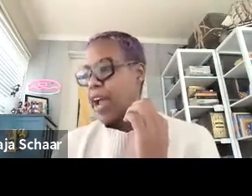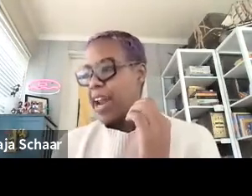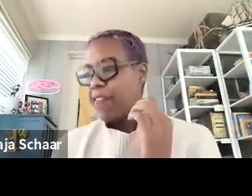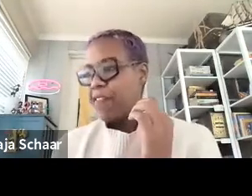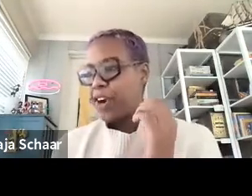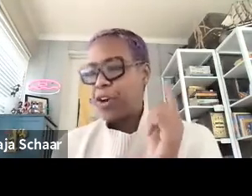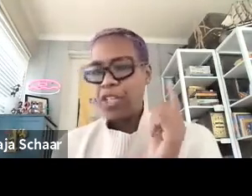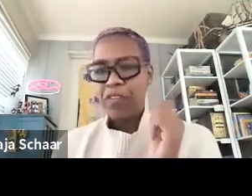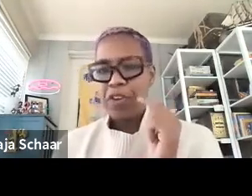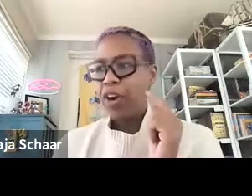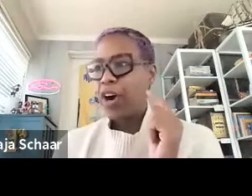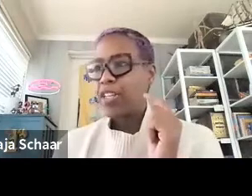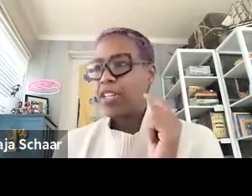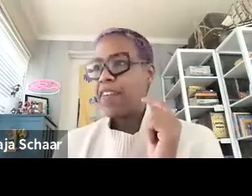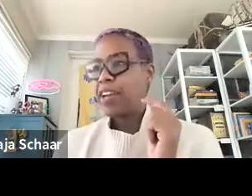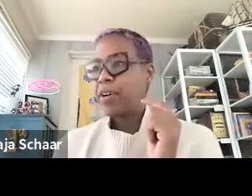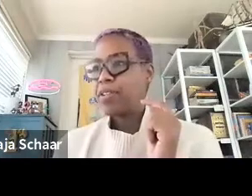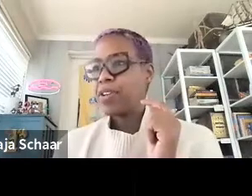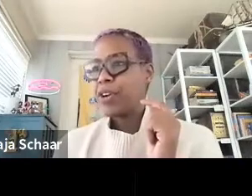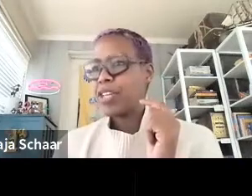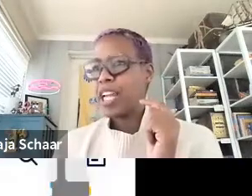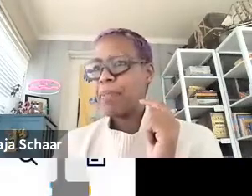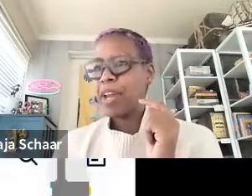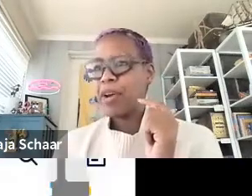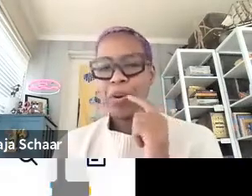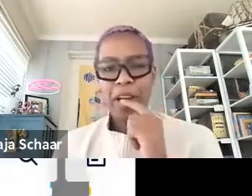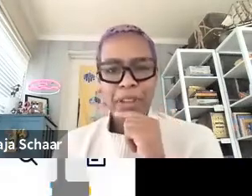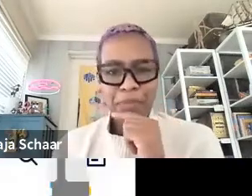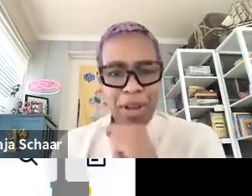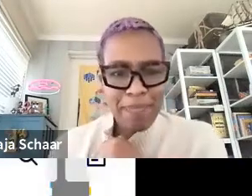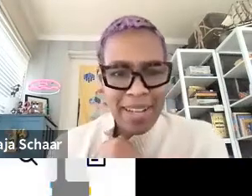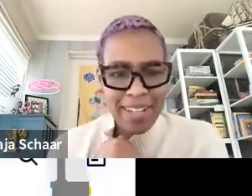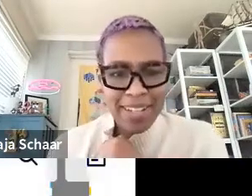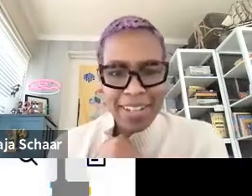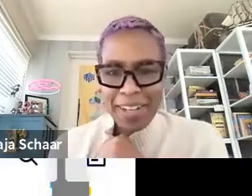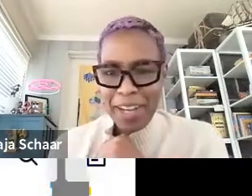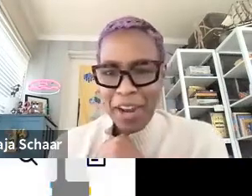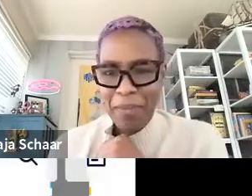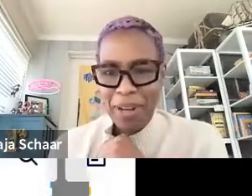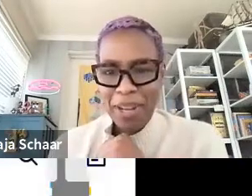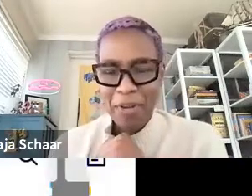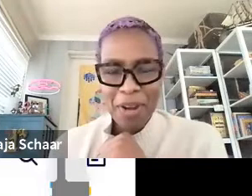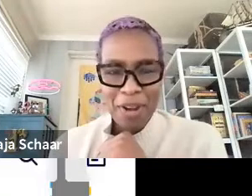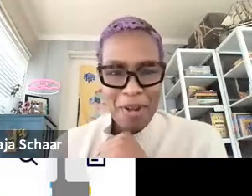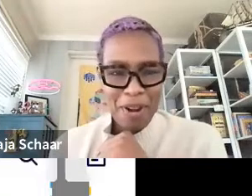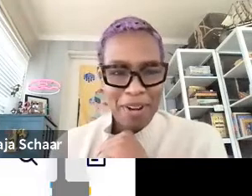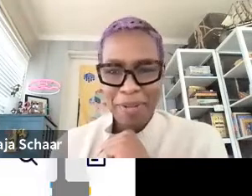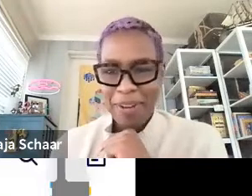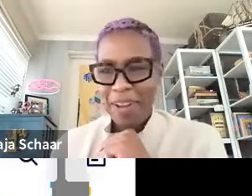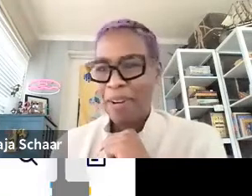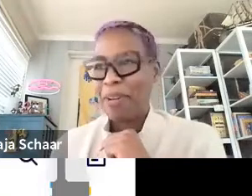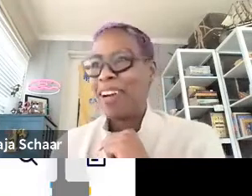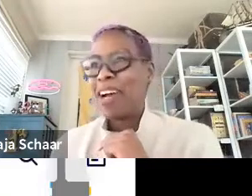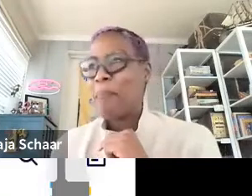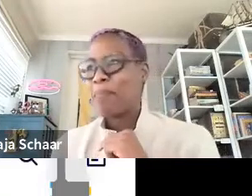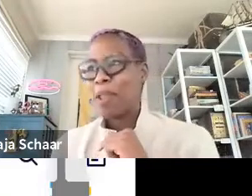All right, and for those of you that are sci-fi nerds, anybody know who Ahmed Best is? Anybody? Anyone? I